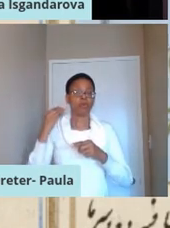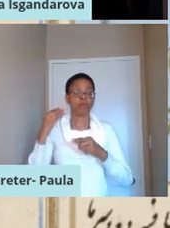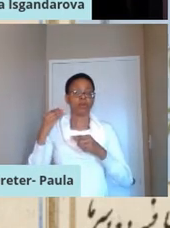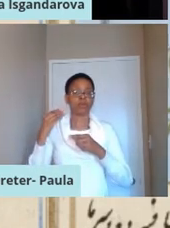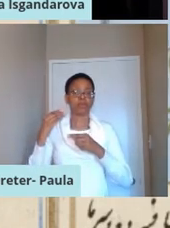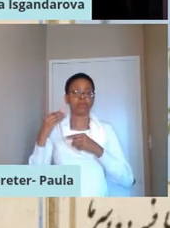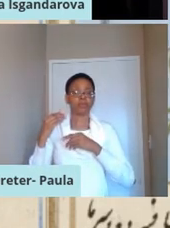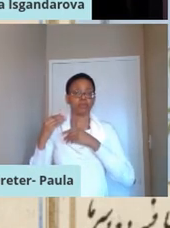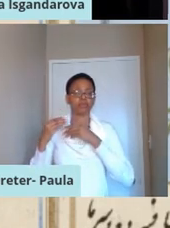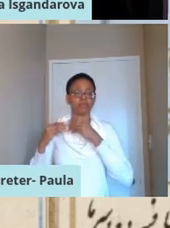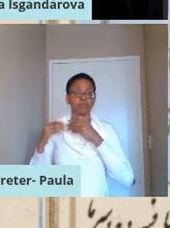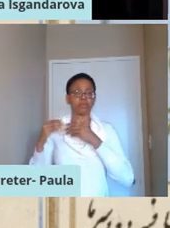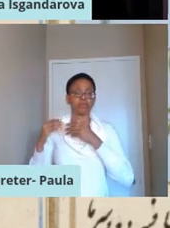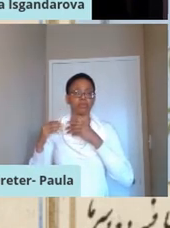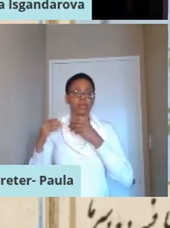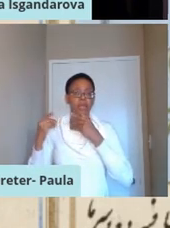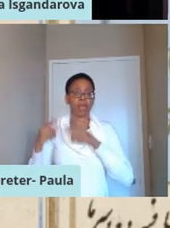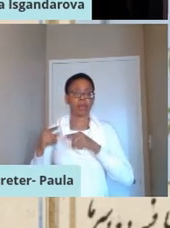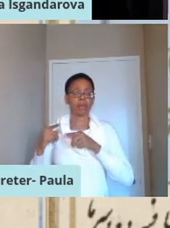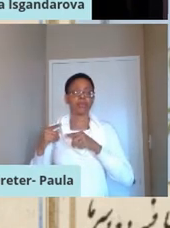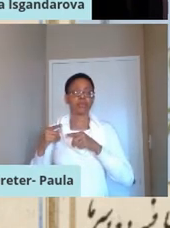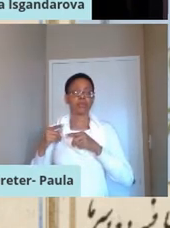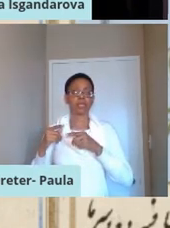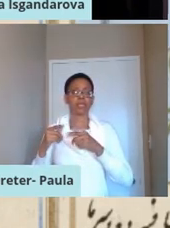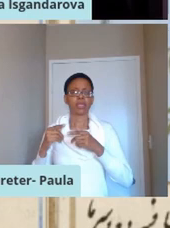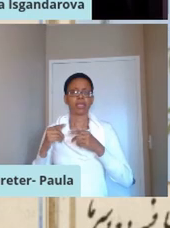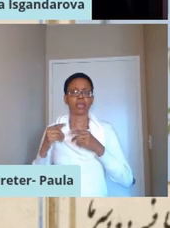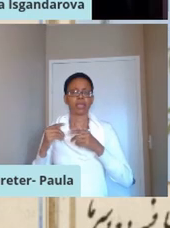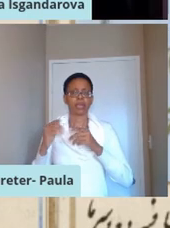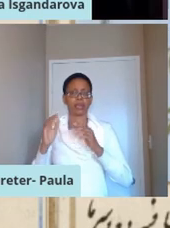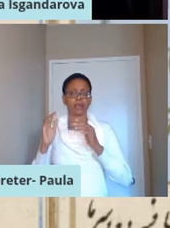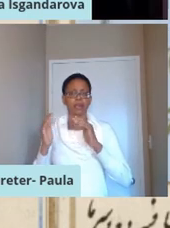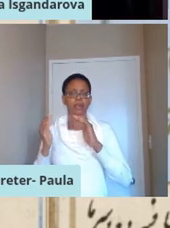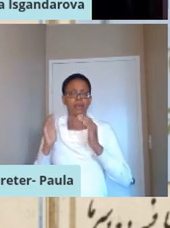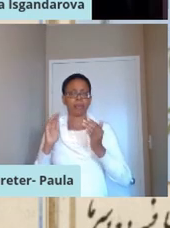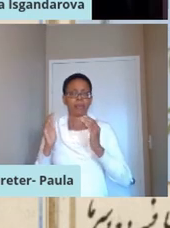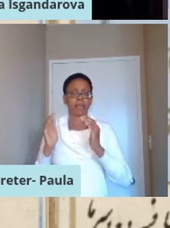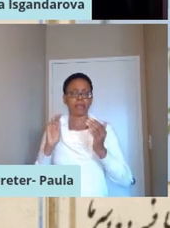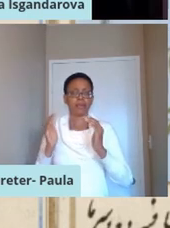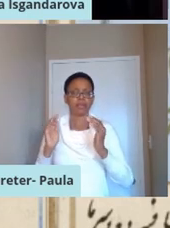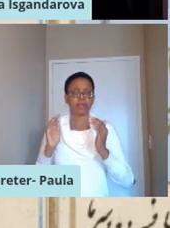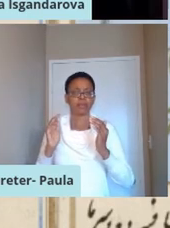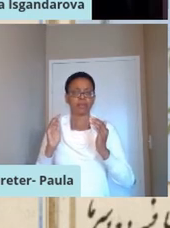before COVID-19 and how we used to perform these